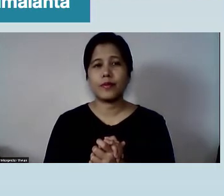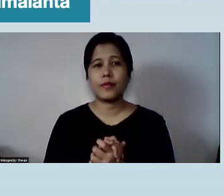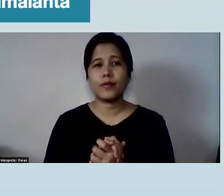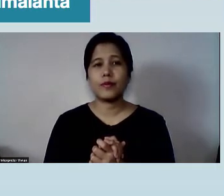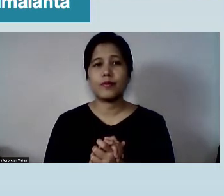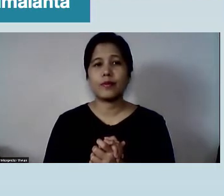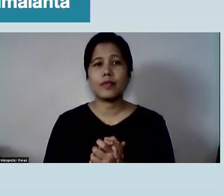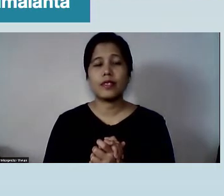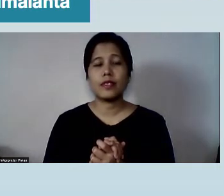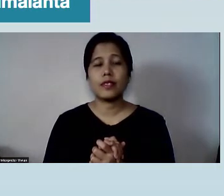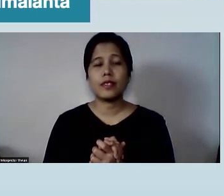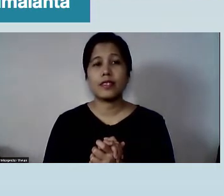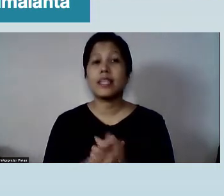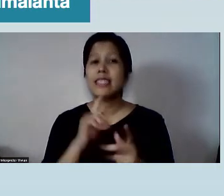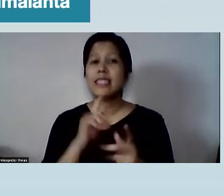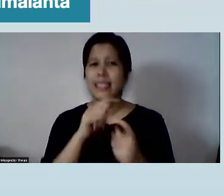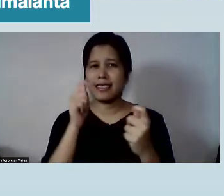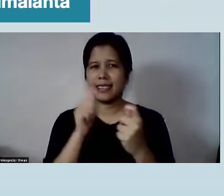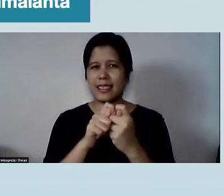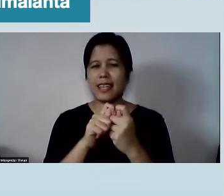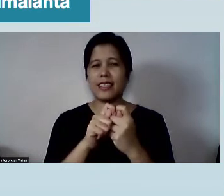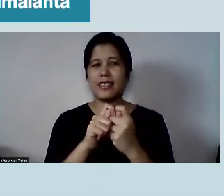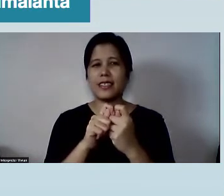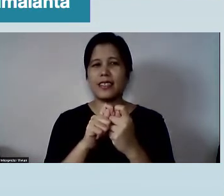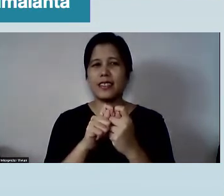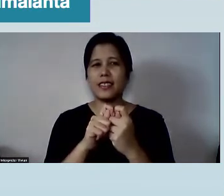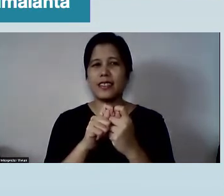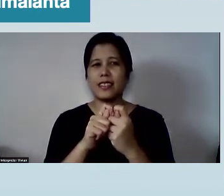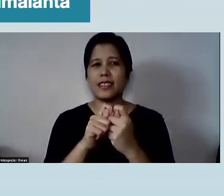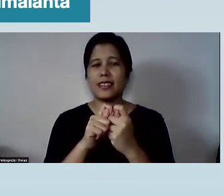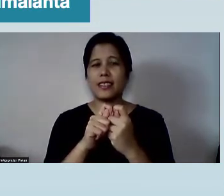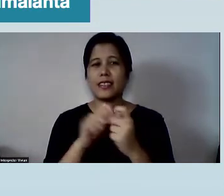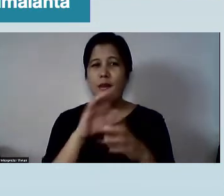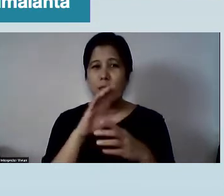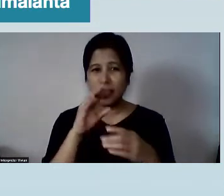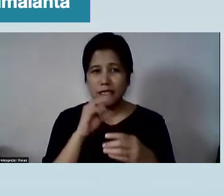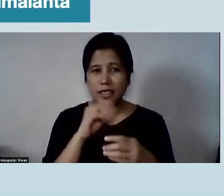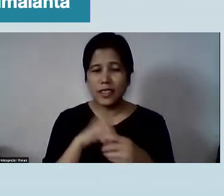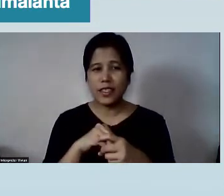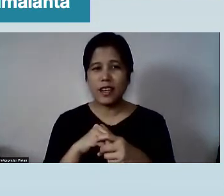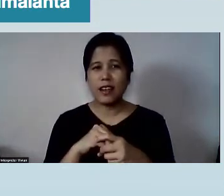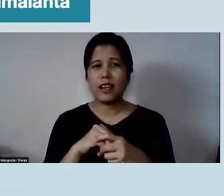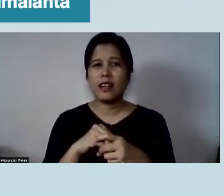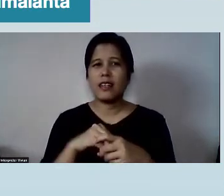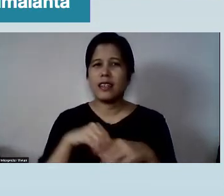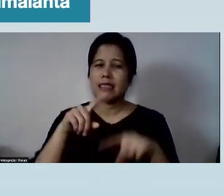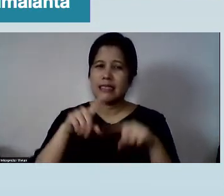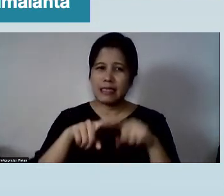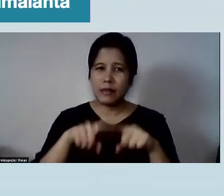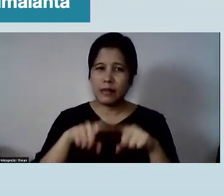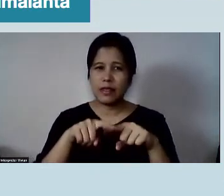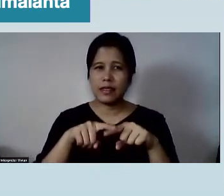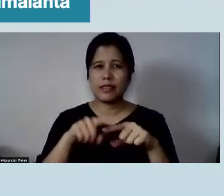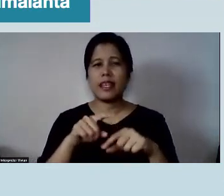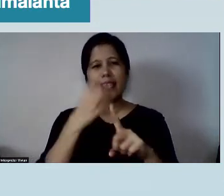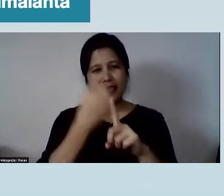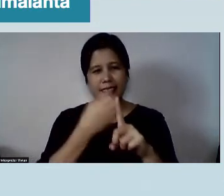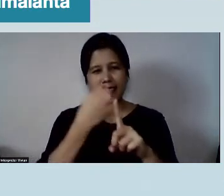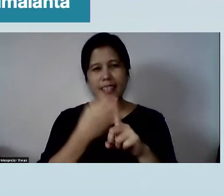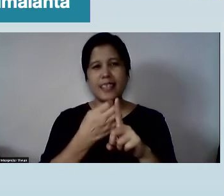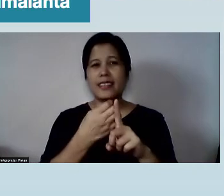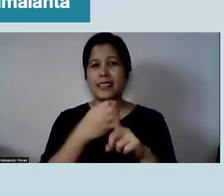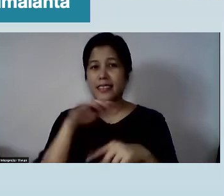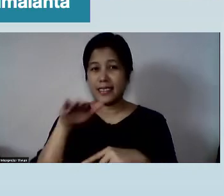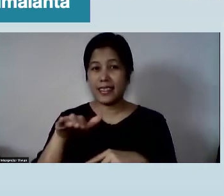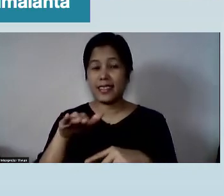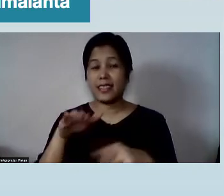The exact combination would actually vary, and because each child is unique, and the most effective treatment